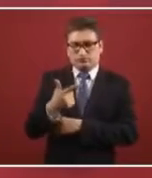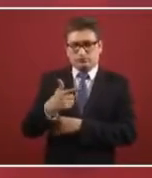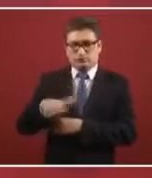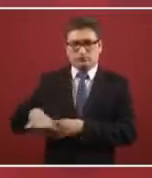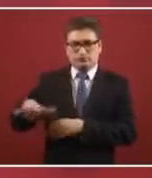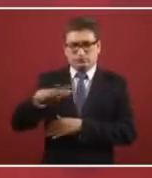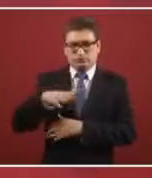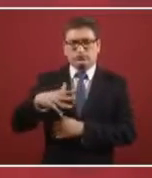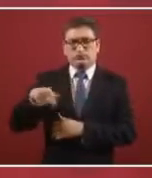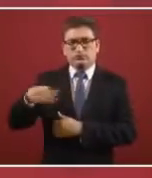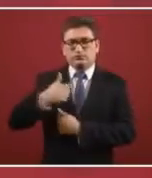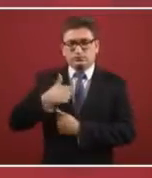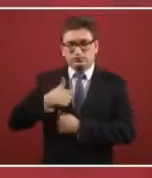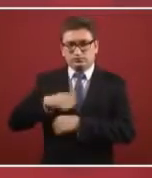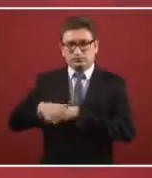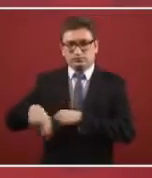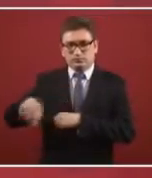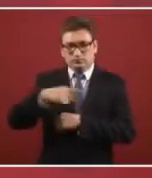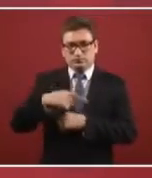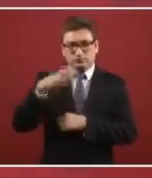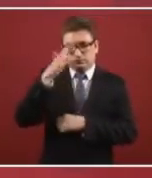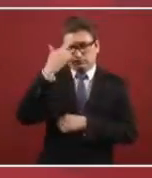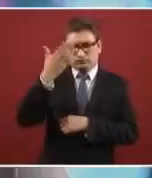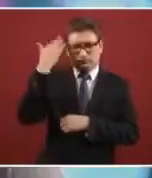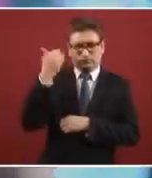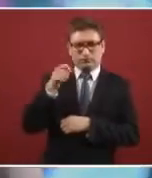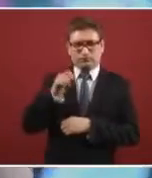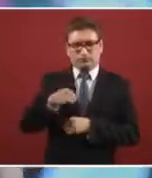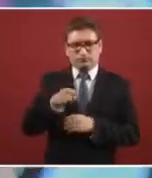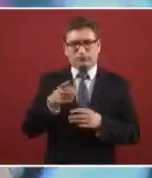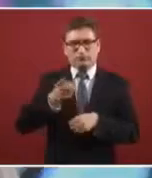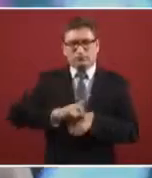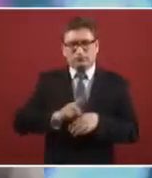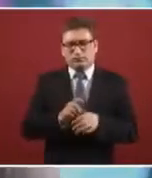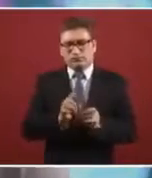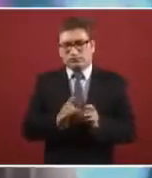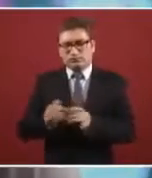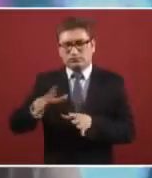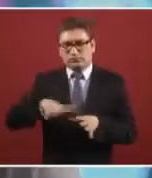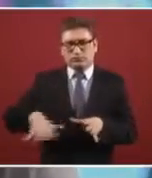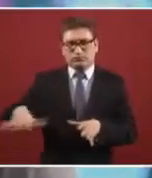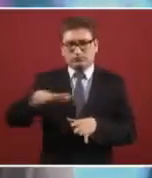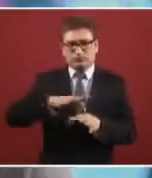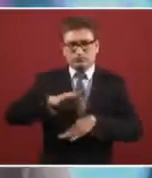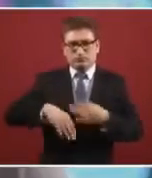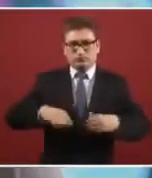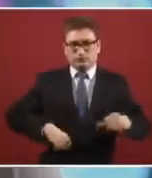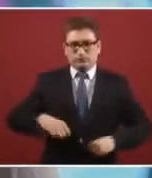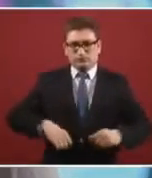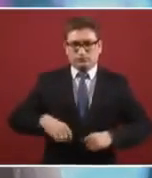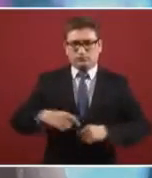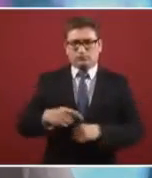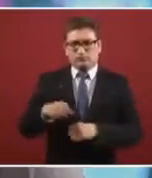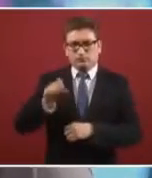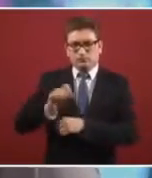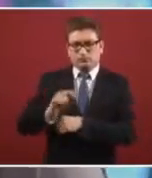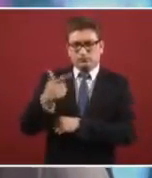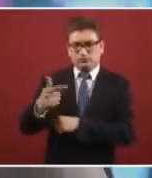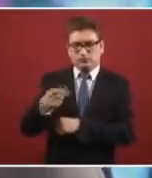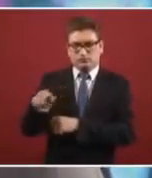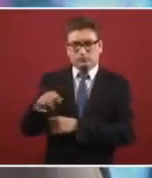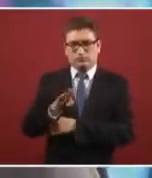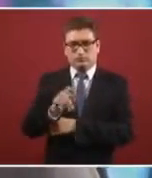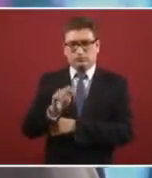que of participaron the o que battalion estuvieron that esos días en were las instalaciones, en that las when they were actividades del in the 27 Batallón installations y